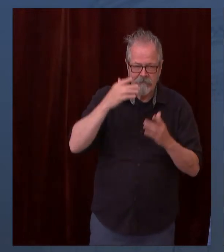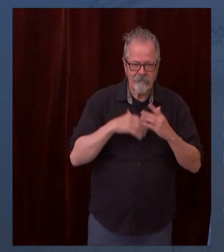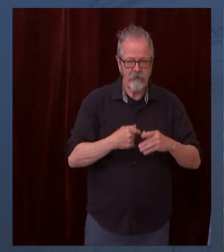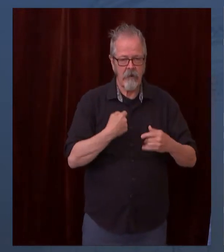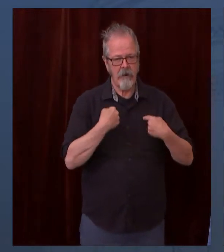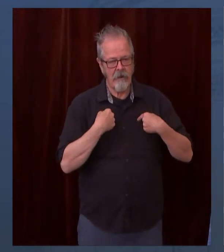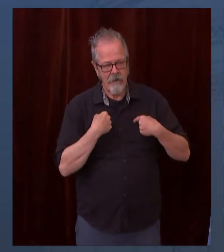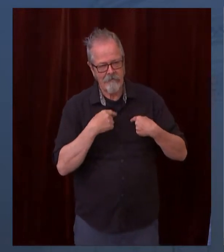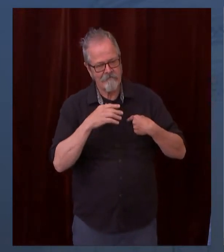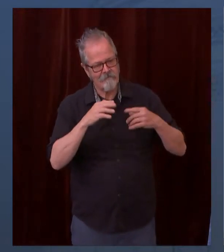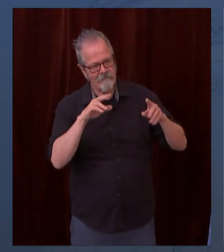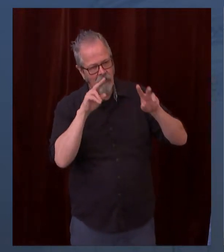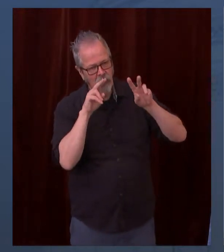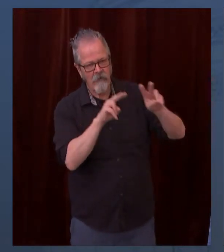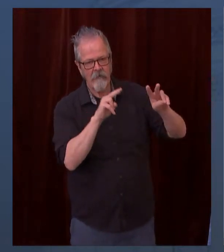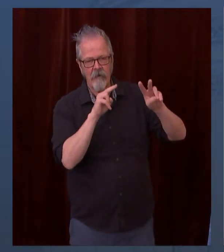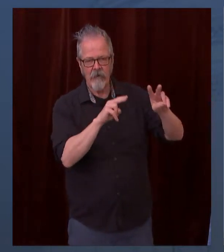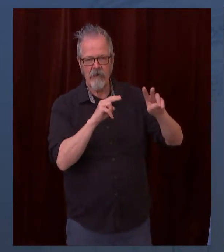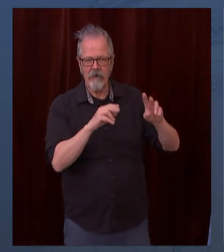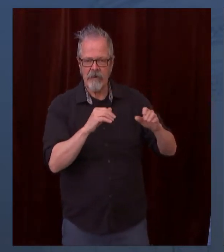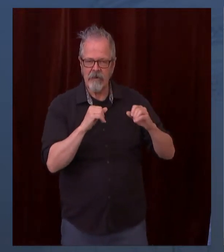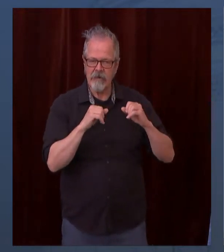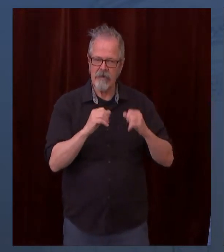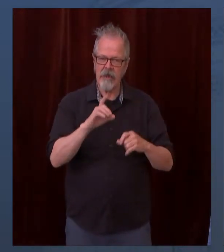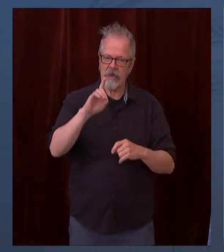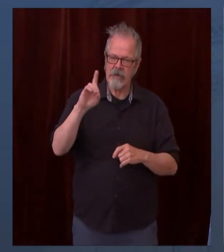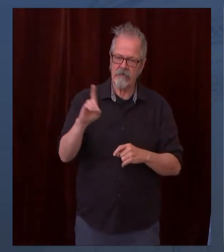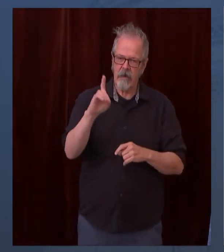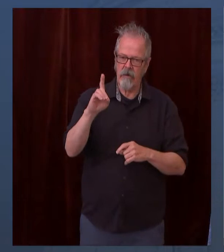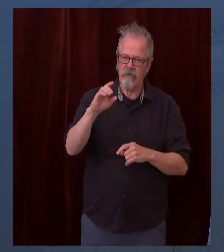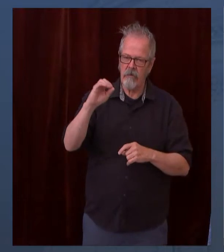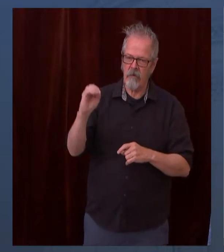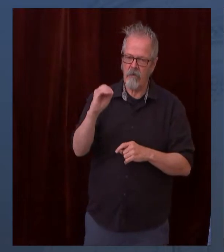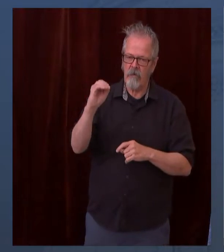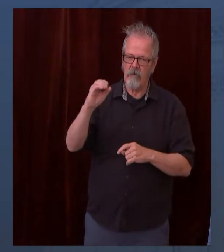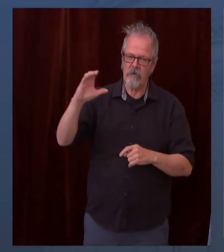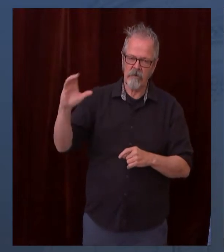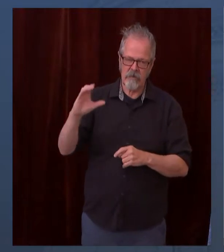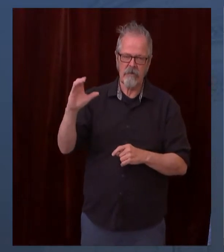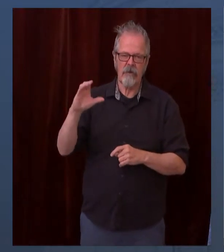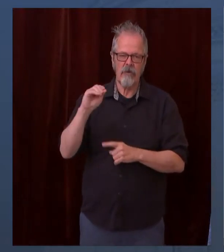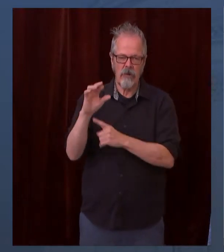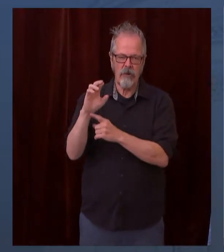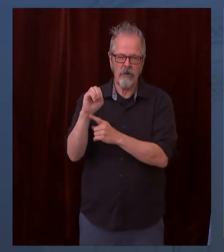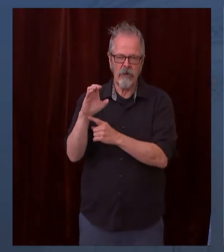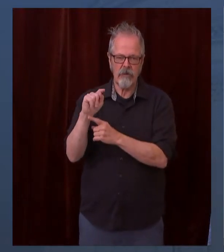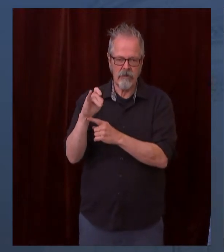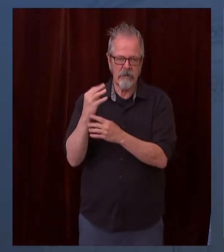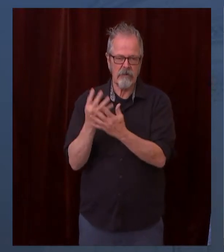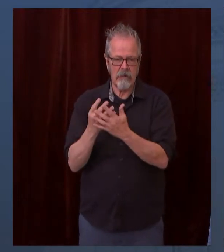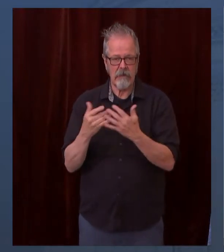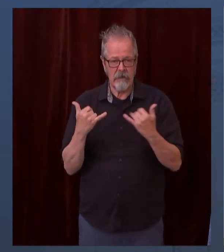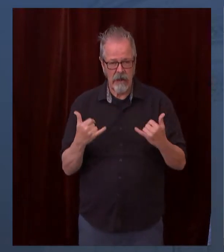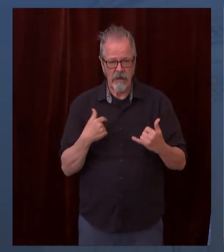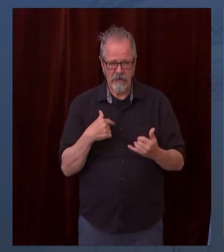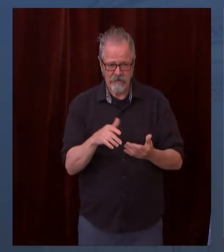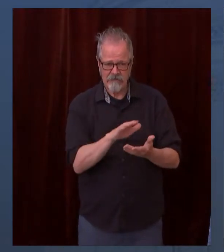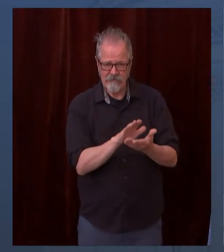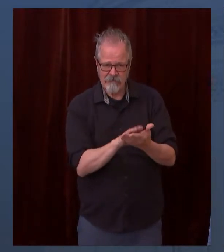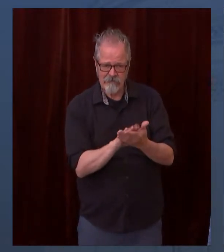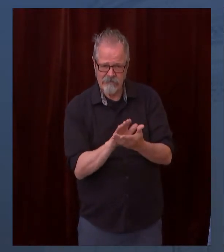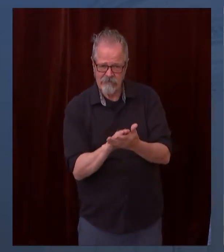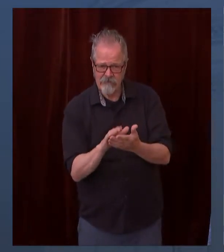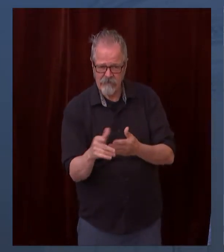8,800 Department of Corrections staff working hard every day to create safe communities, both inside